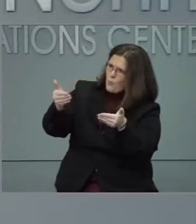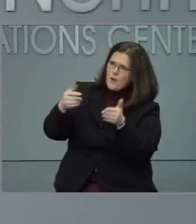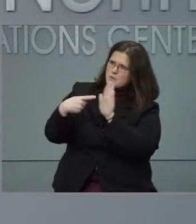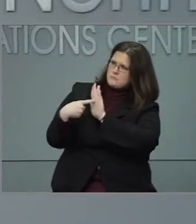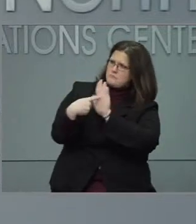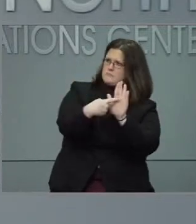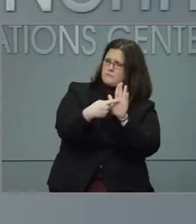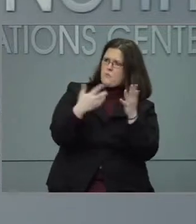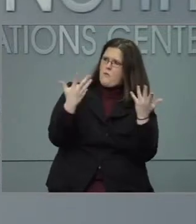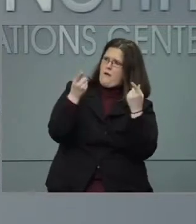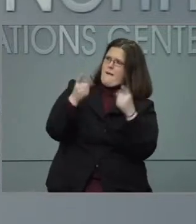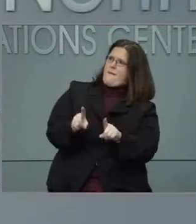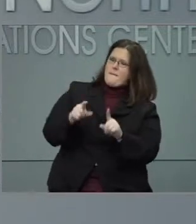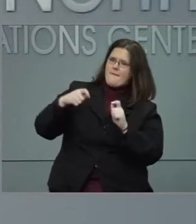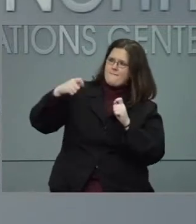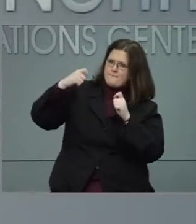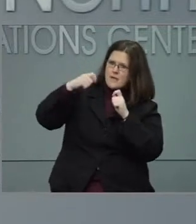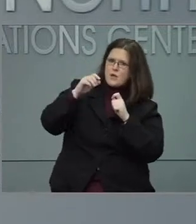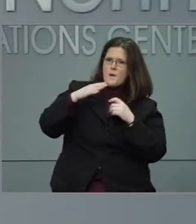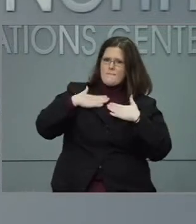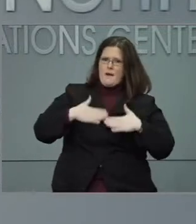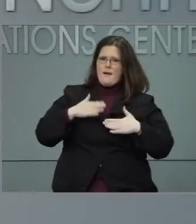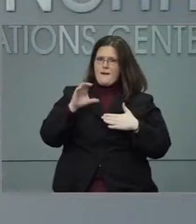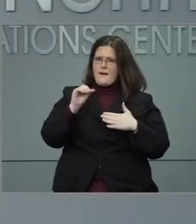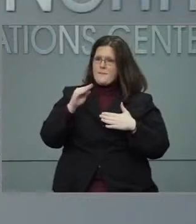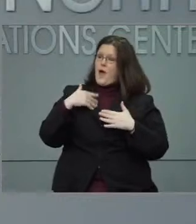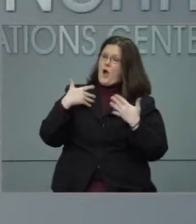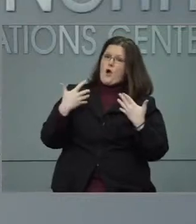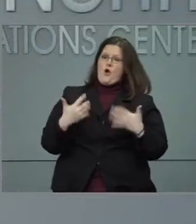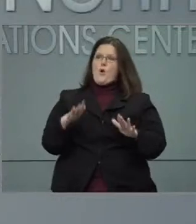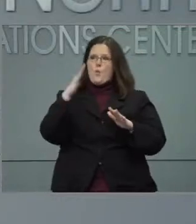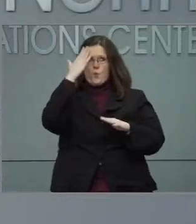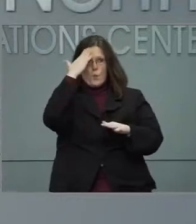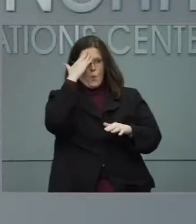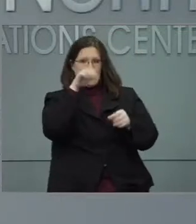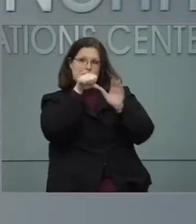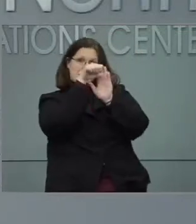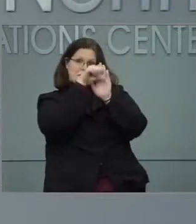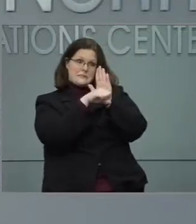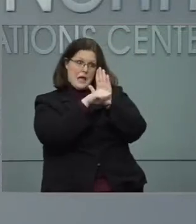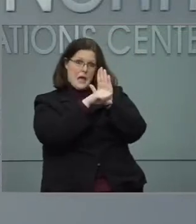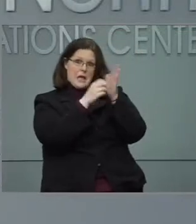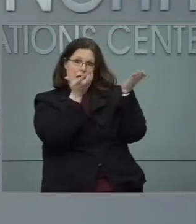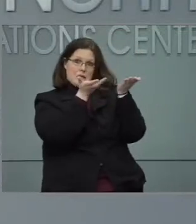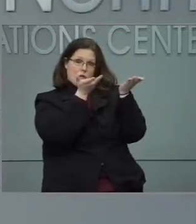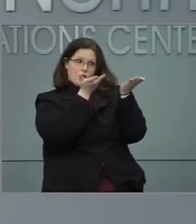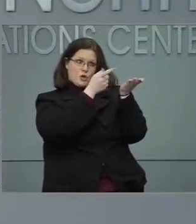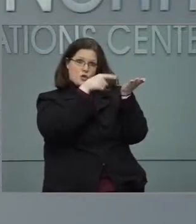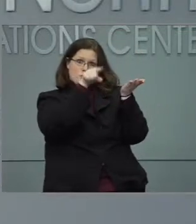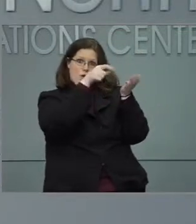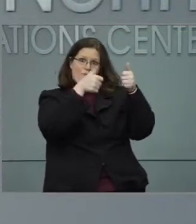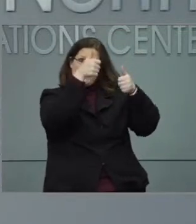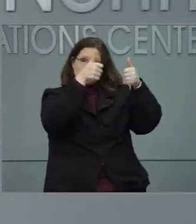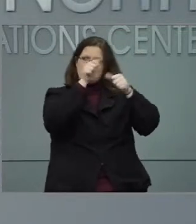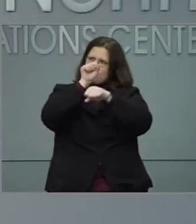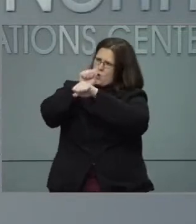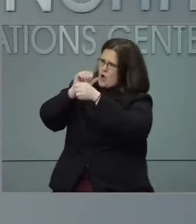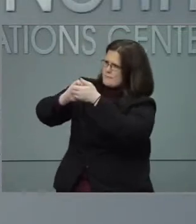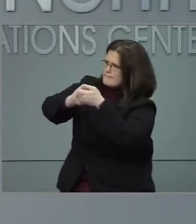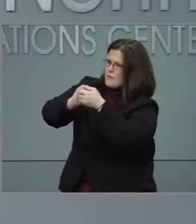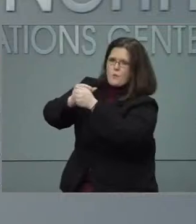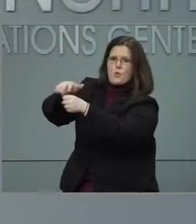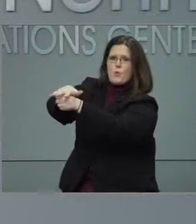that our state officials are working closely with local officials on making sure